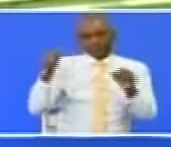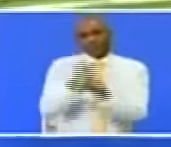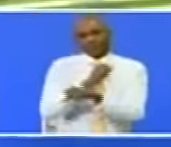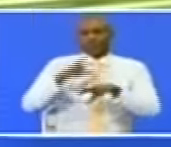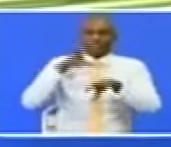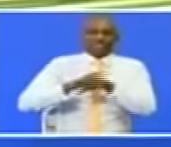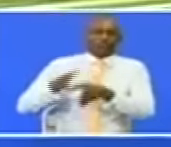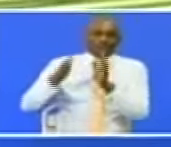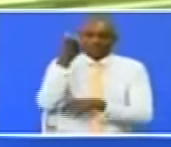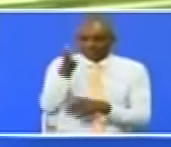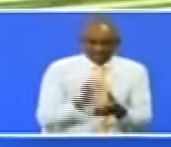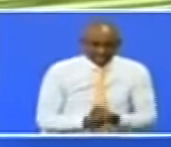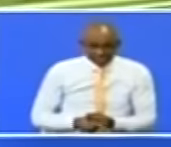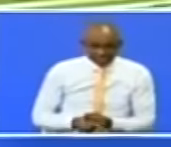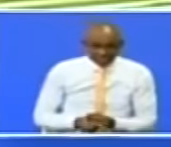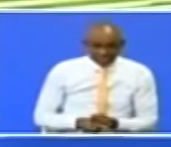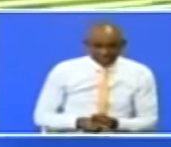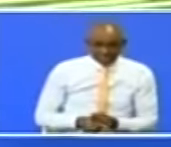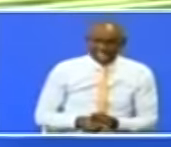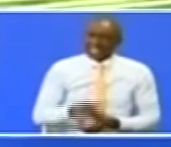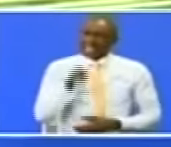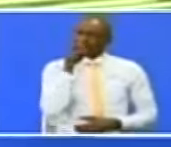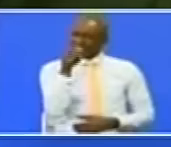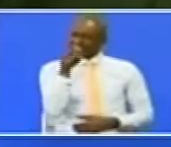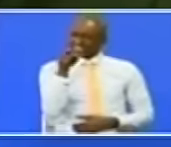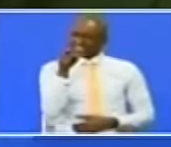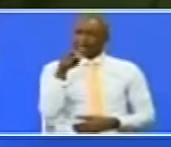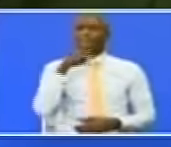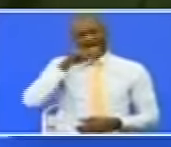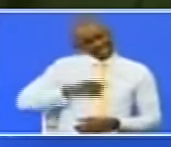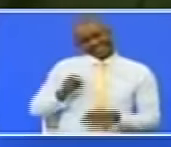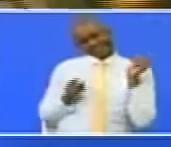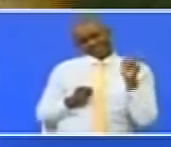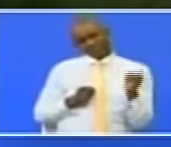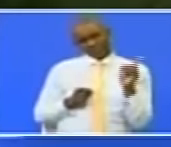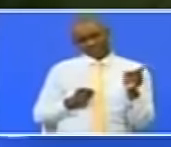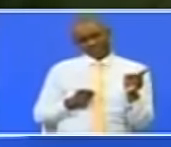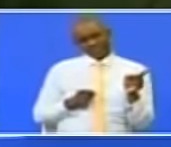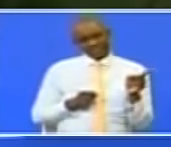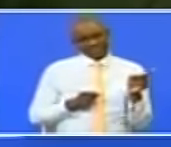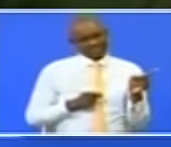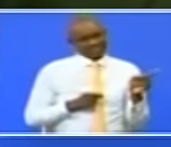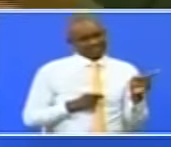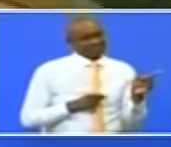kukosekana. This particular parent